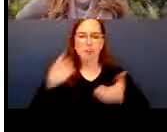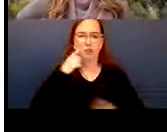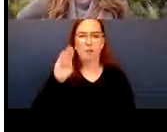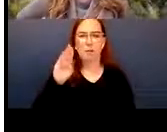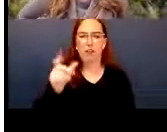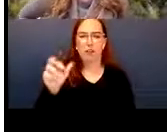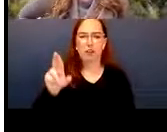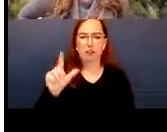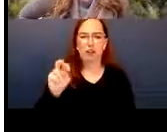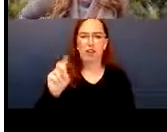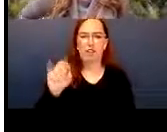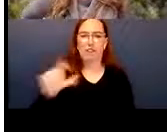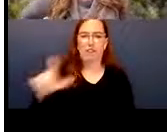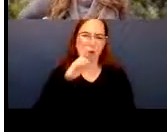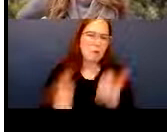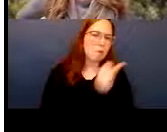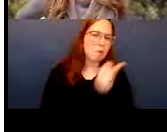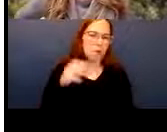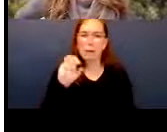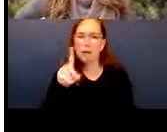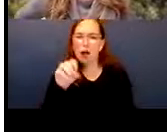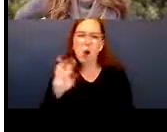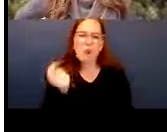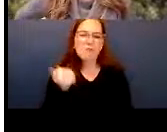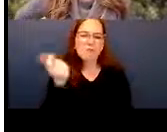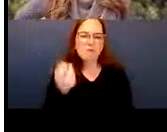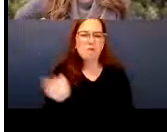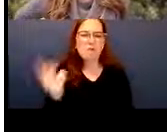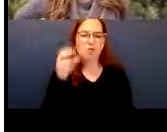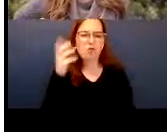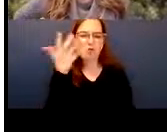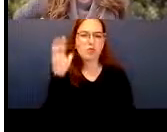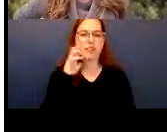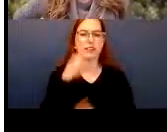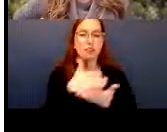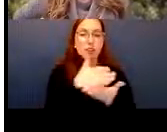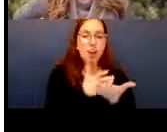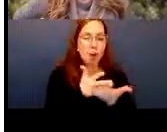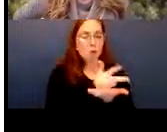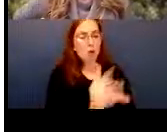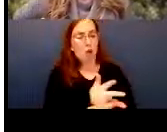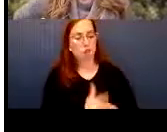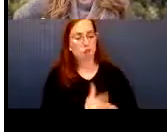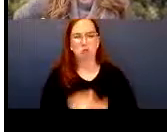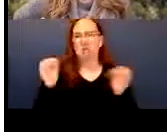some tree planting. It has some surface parking lots, no parking garages.